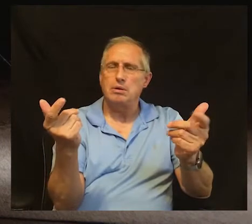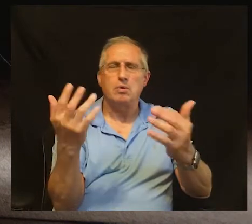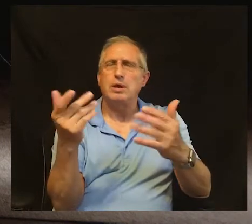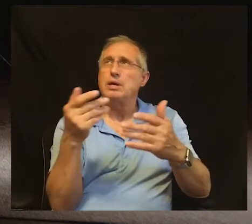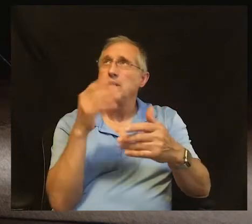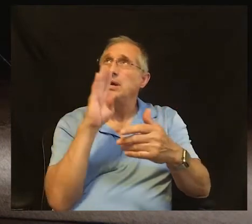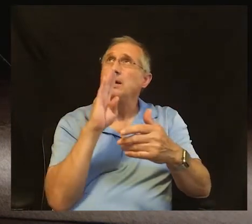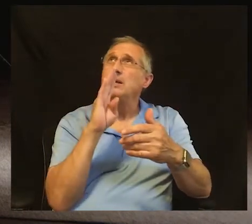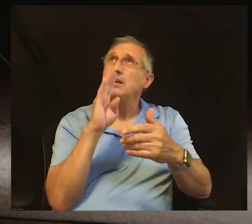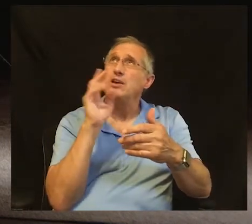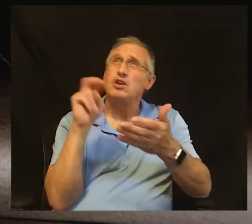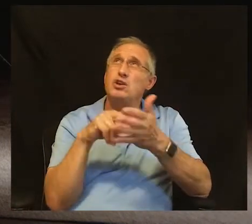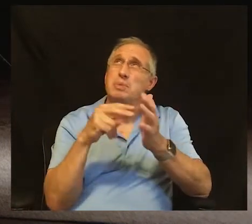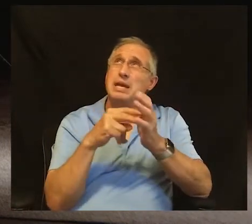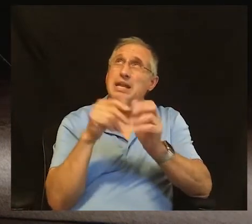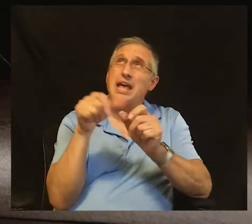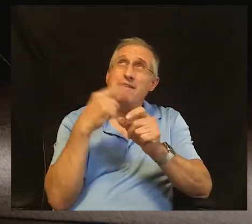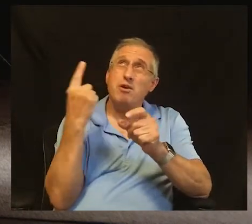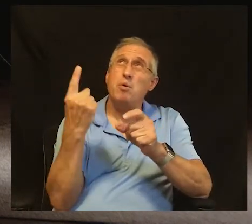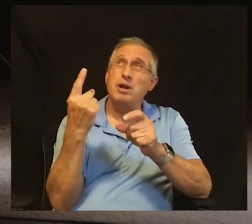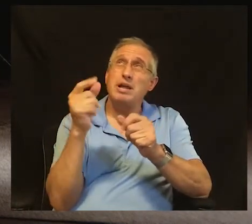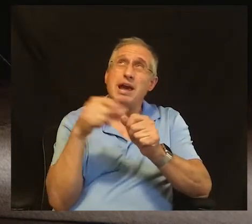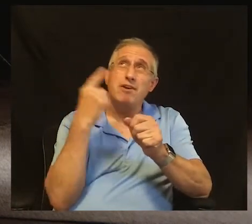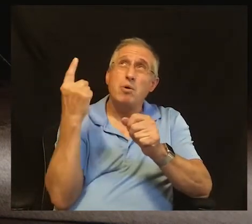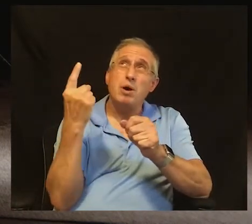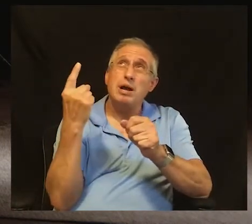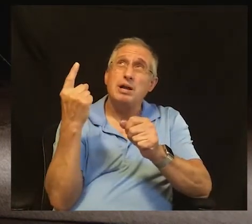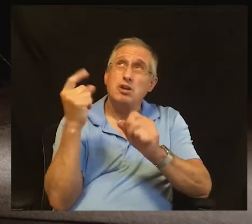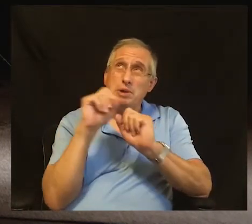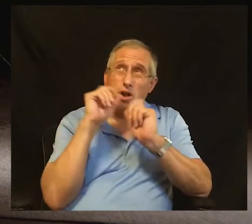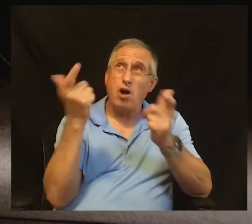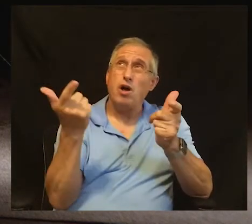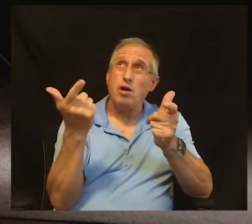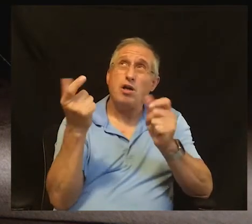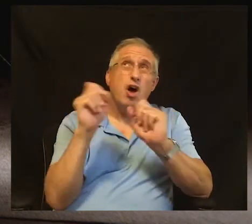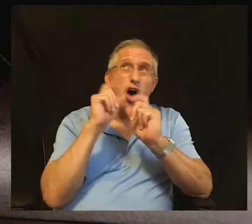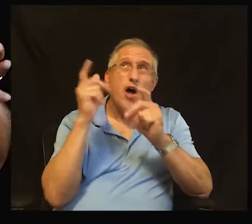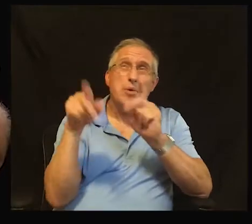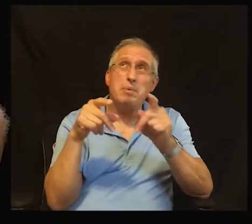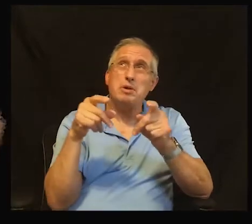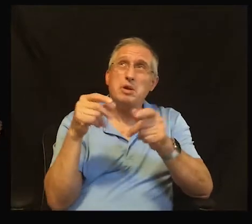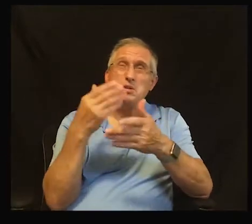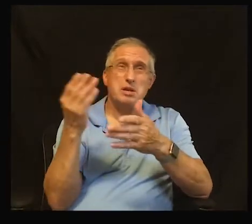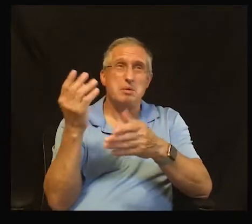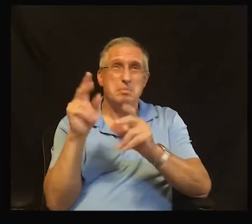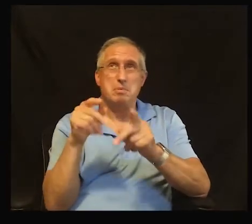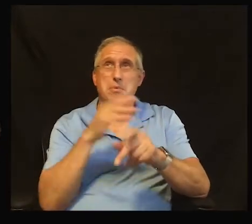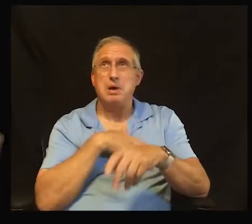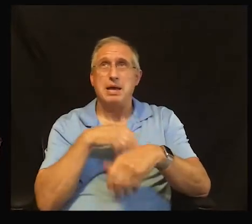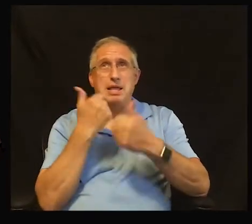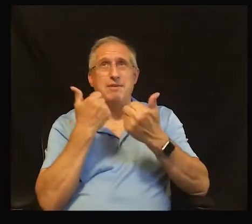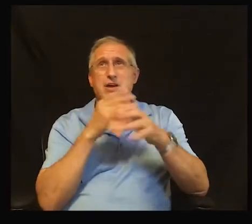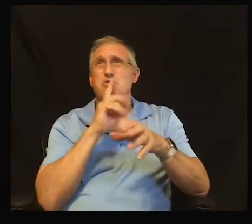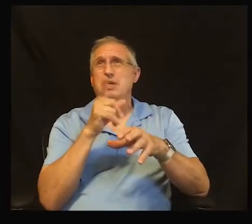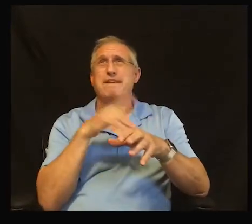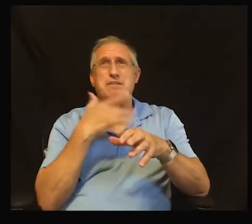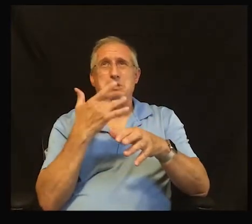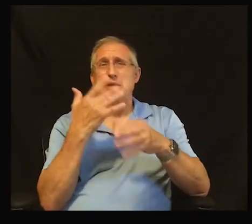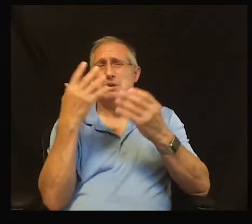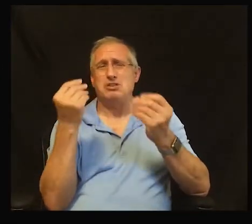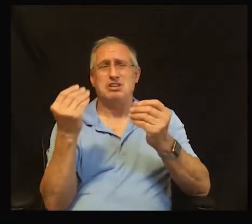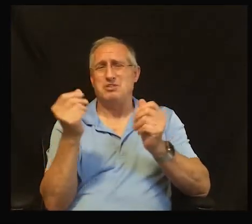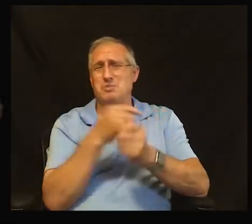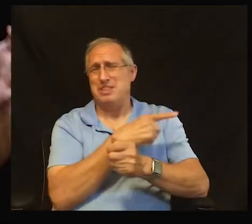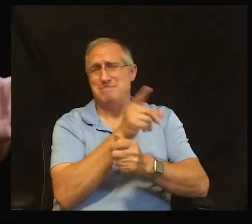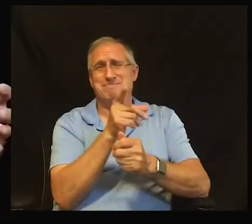like, wait a minute, God. You mean everybody? When you say all, you mean like everybody. Because there's some people in my life that I don't really